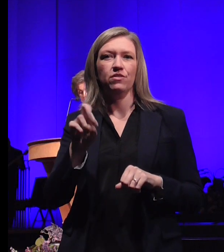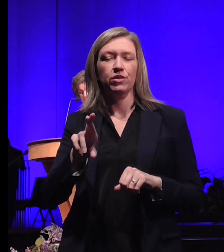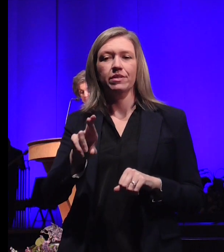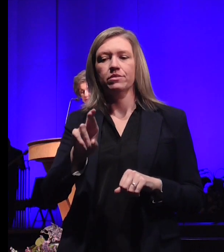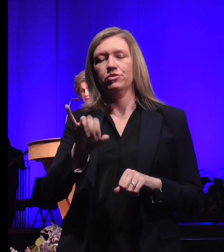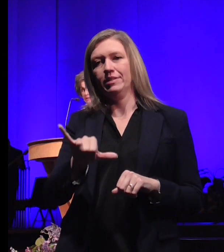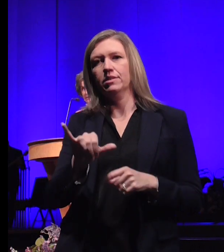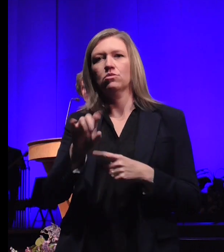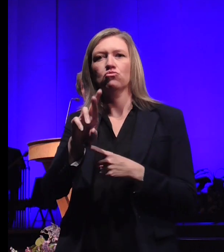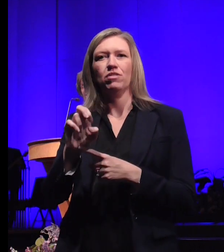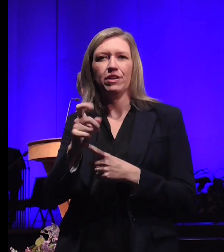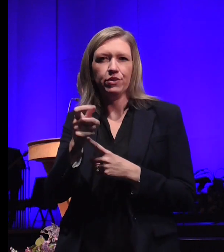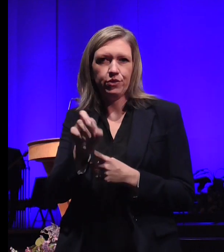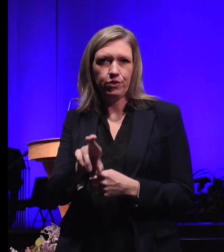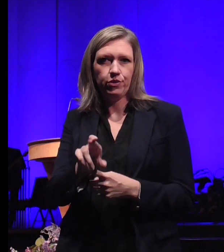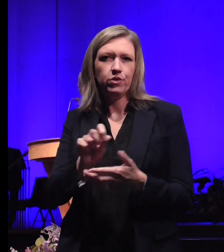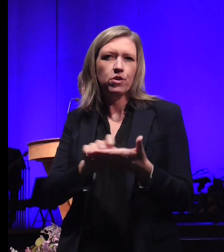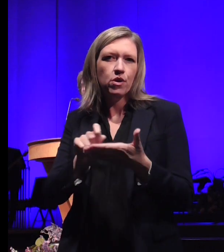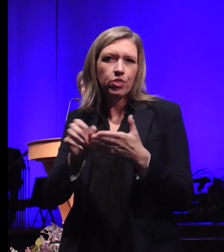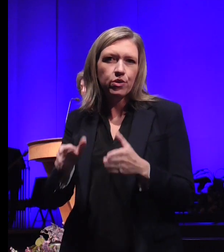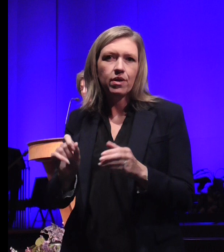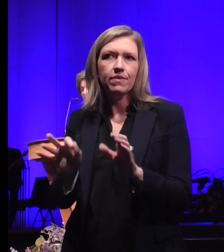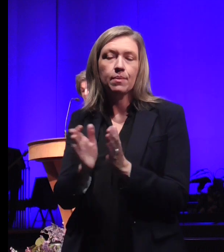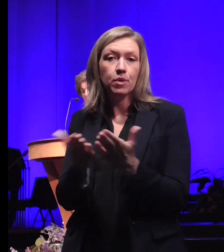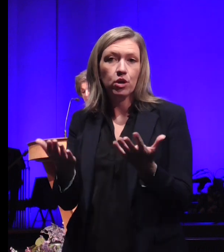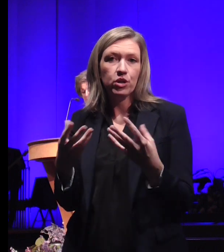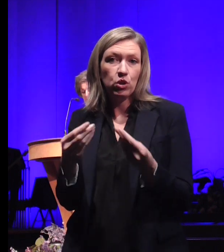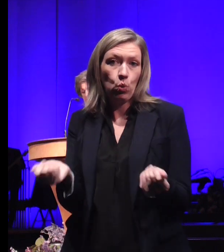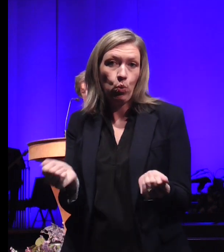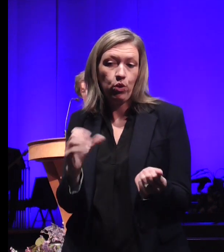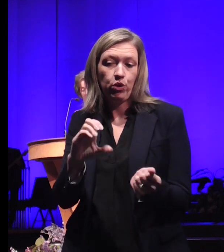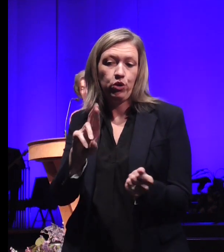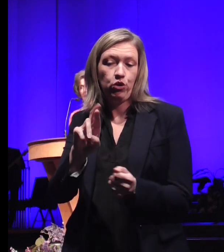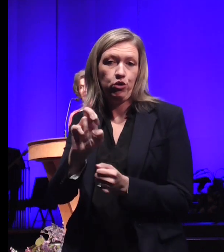Rediger, the author of the book Cured.